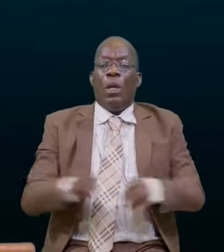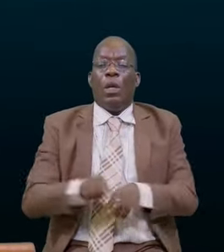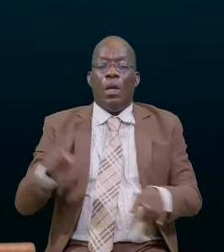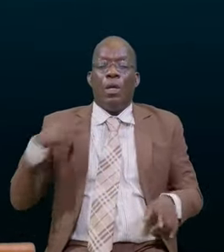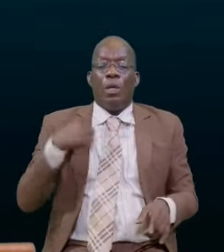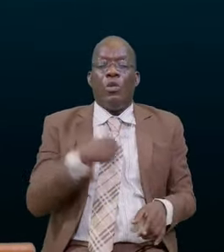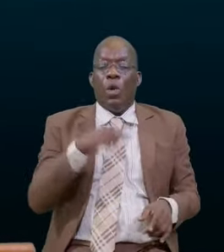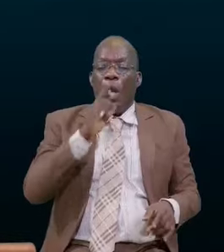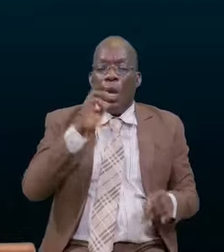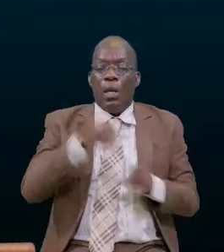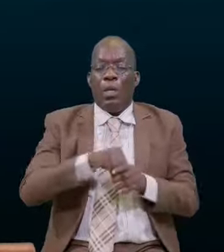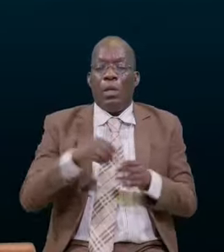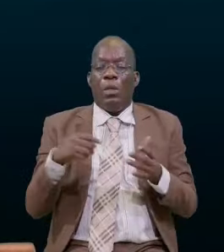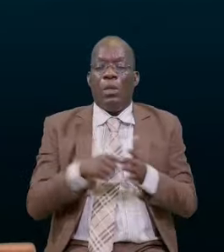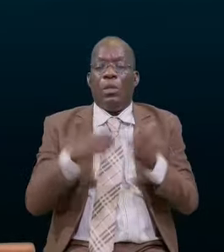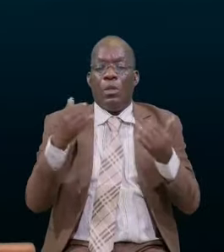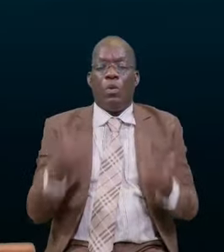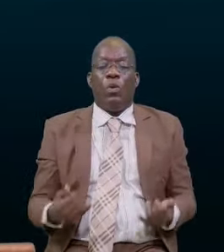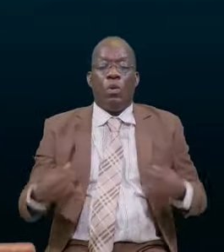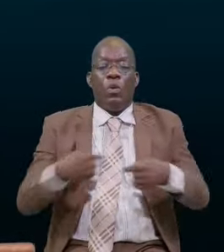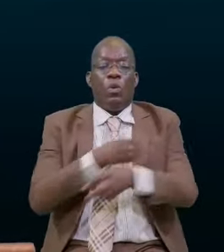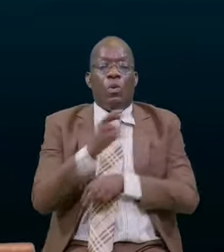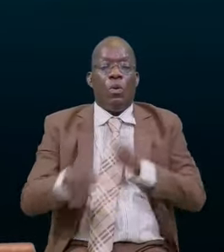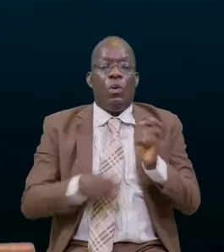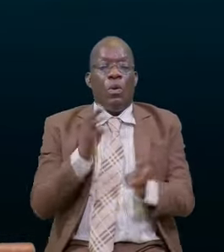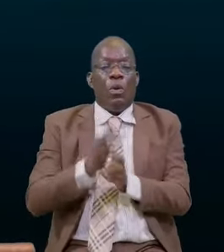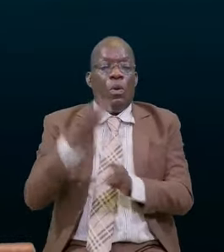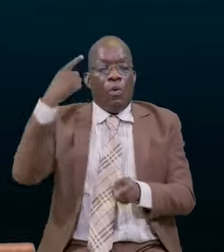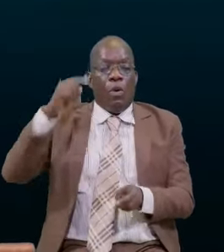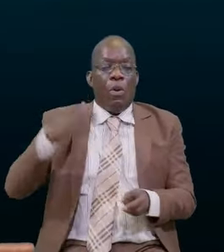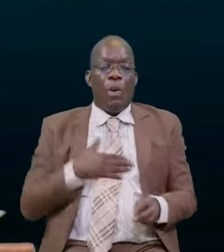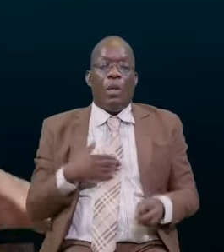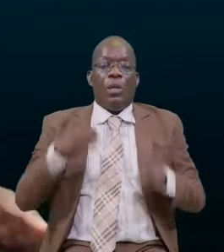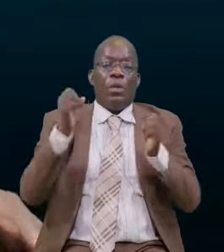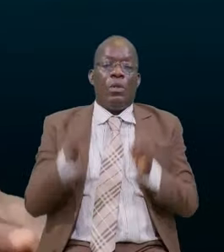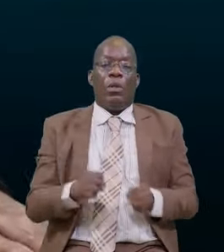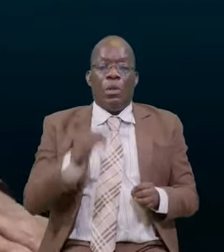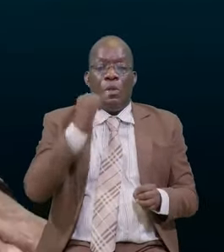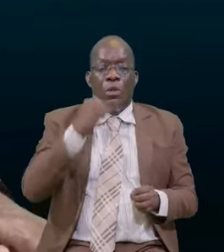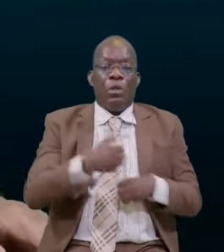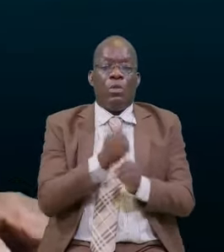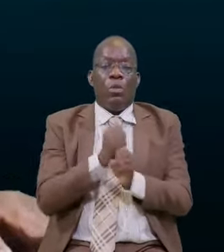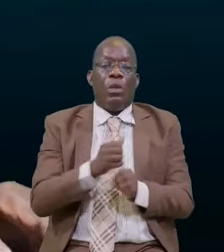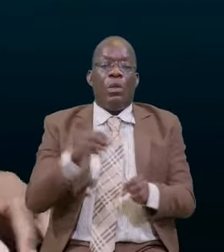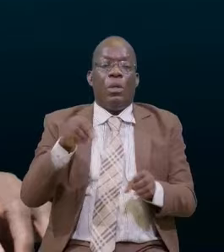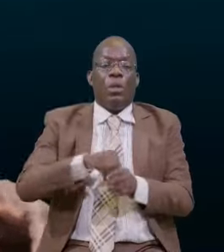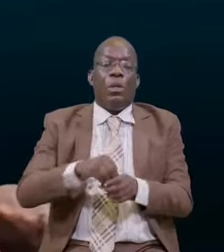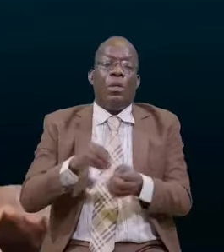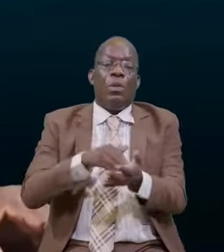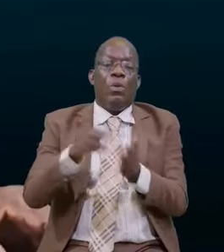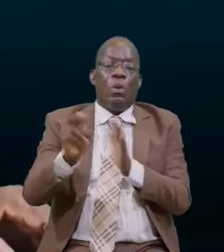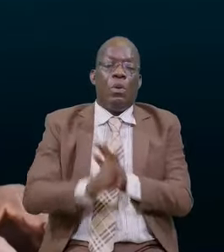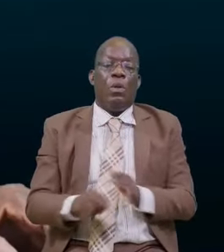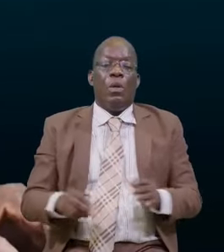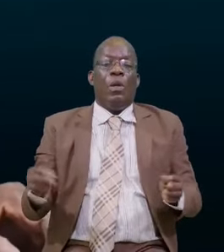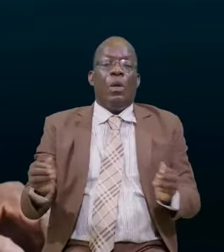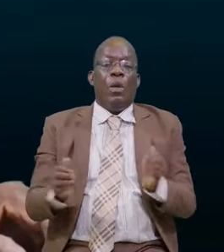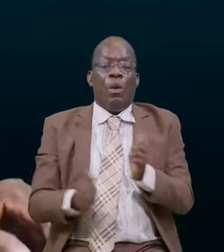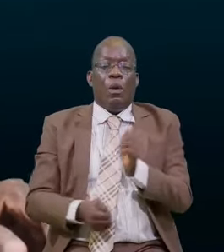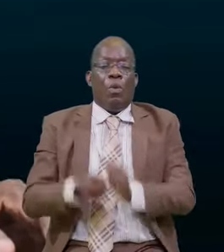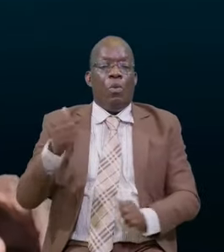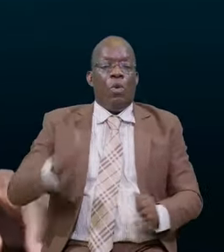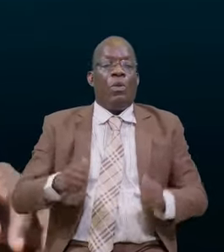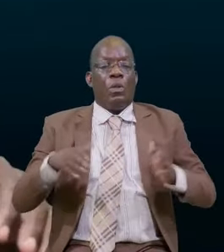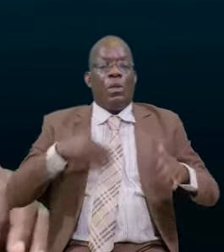you for my strength is made perfect in weakness most gladly therefore will I rather glory in my familyties that